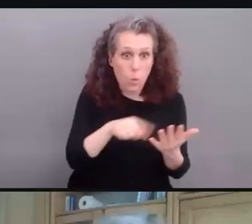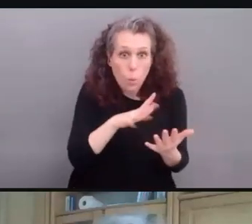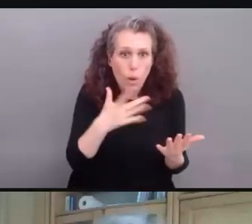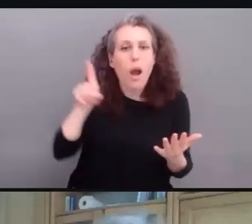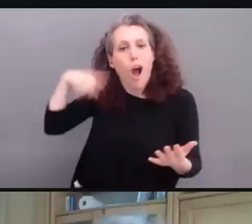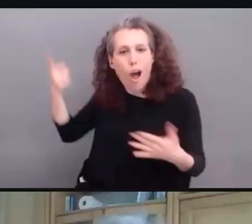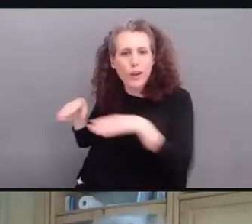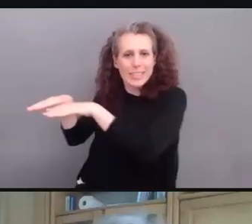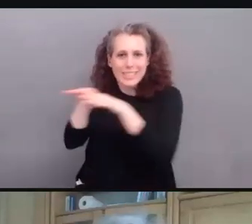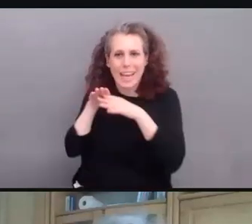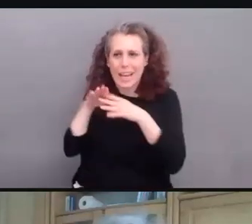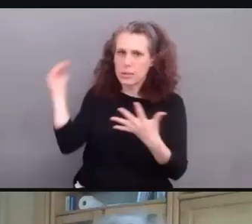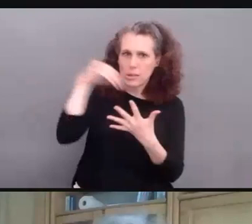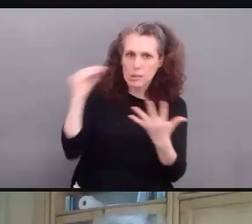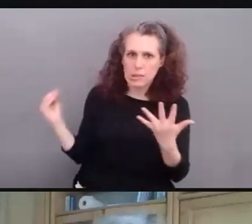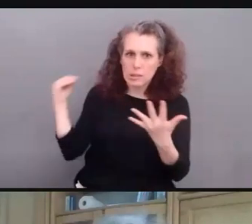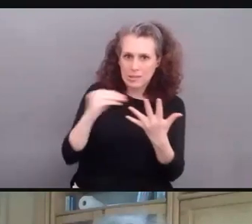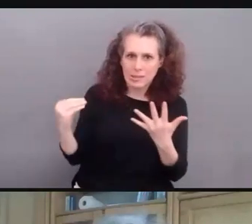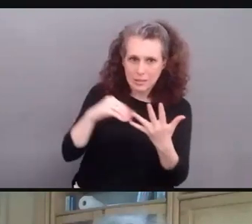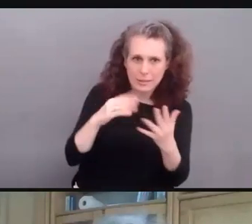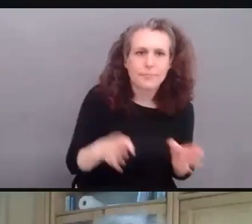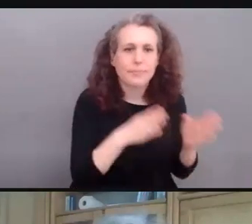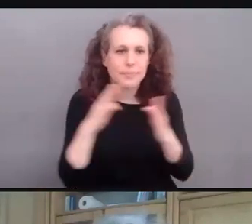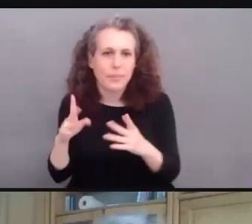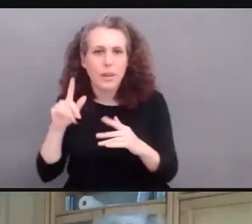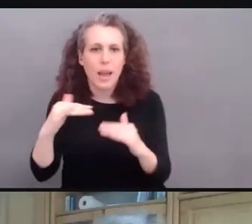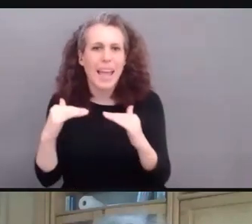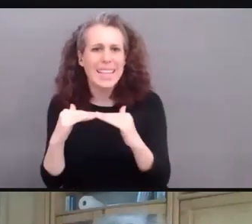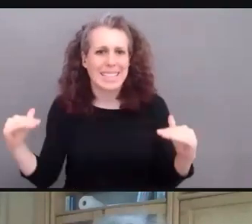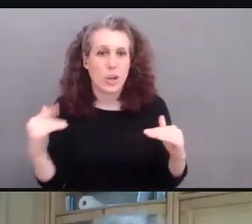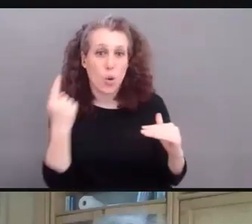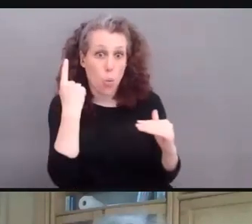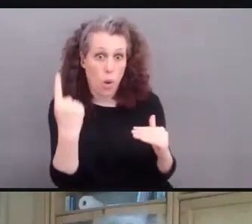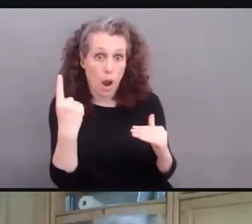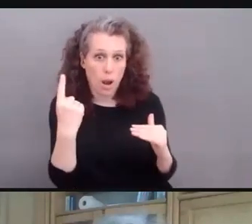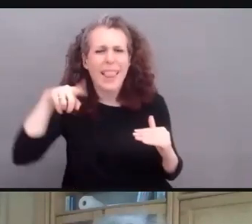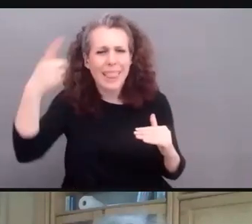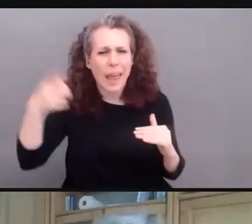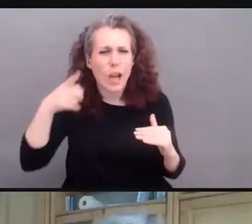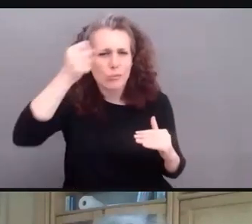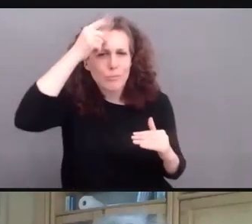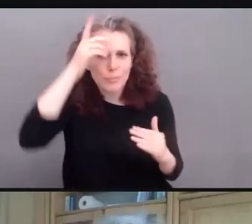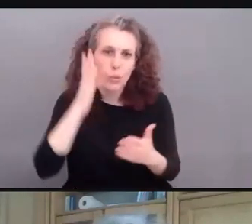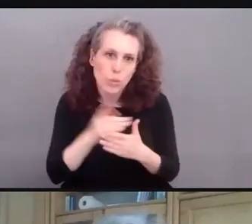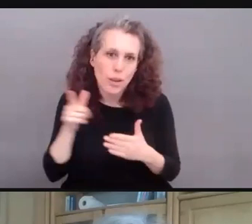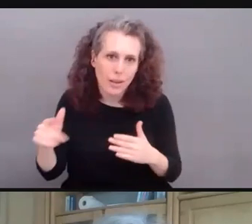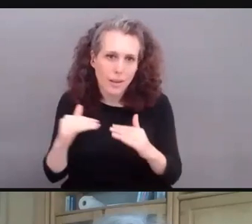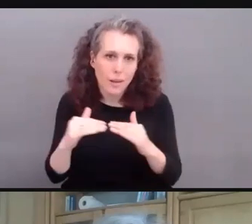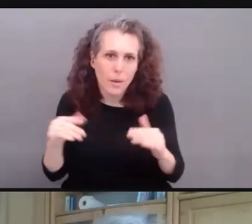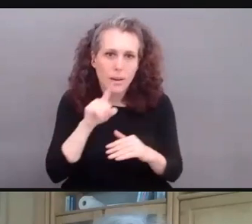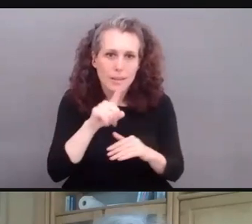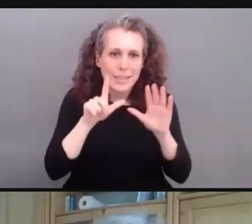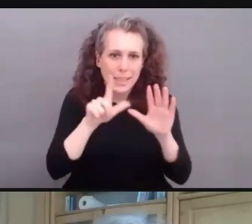the tier 1, I say it shortly, tier 1, then later you know the number is